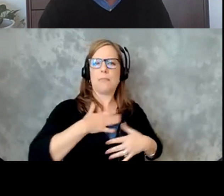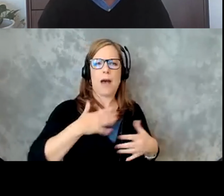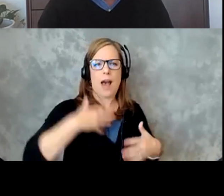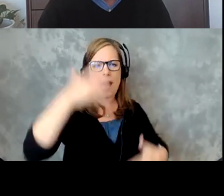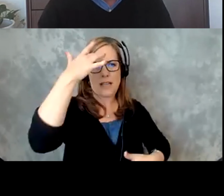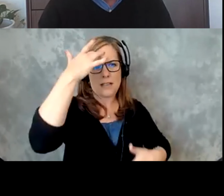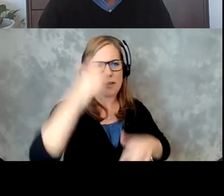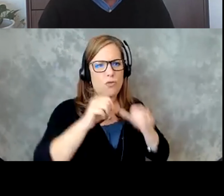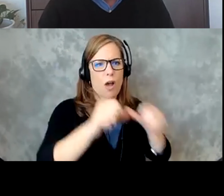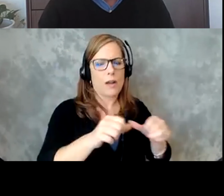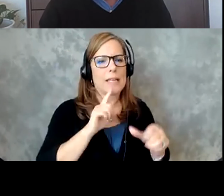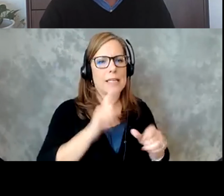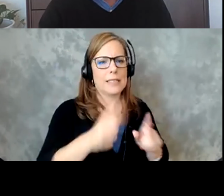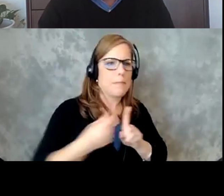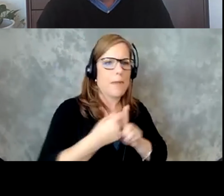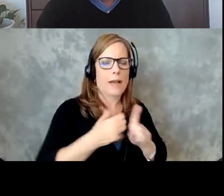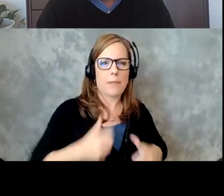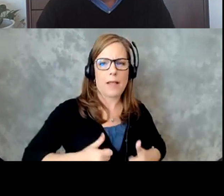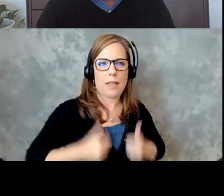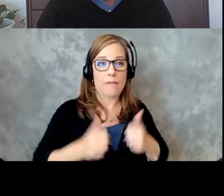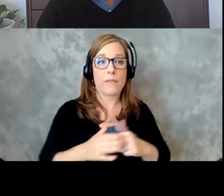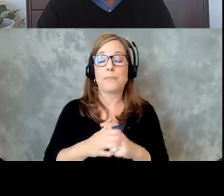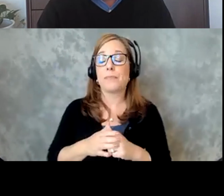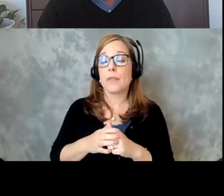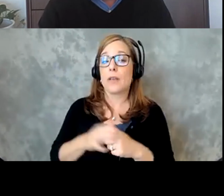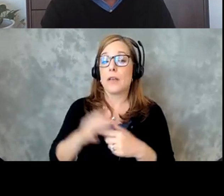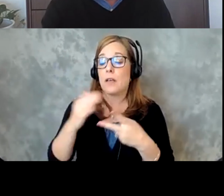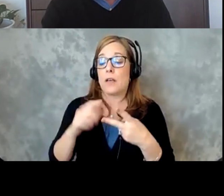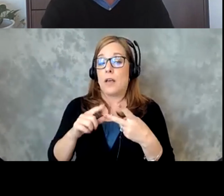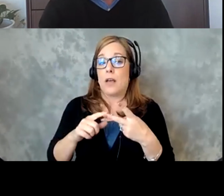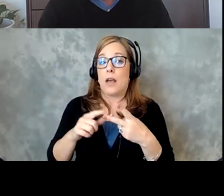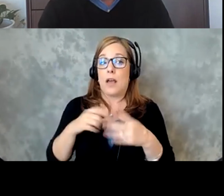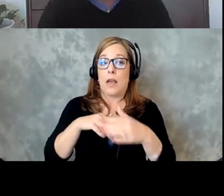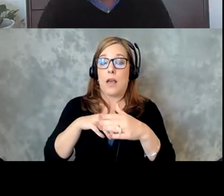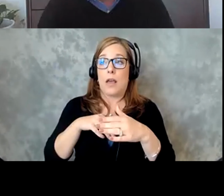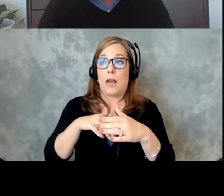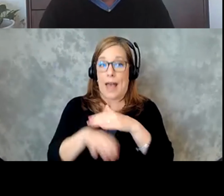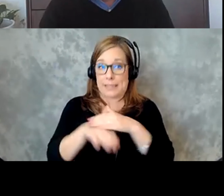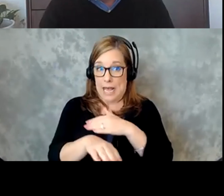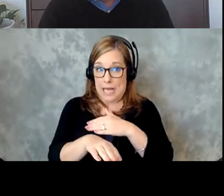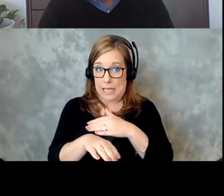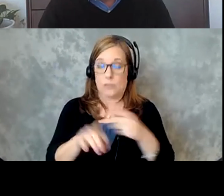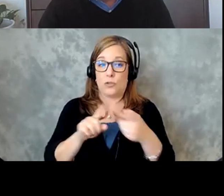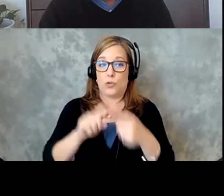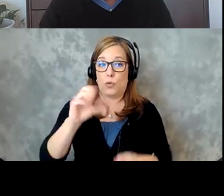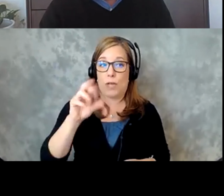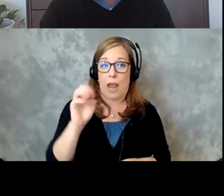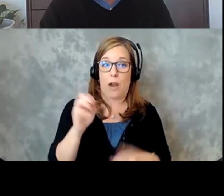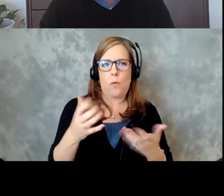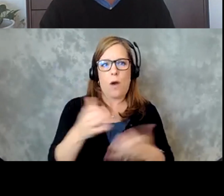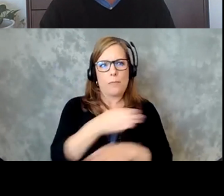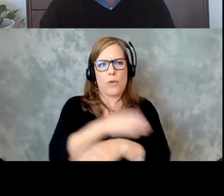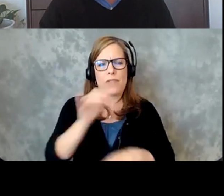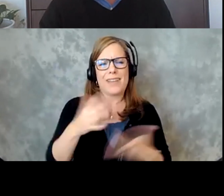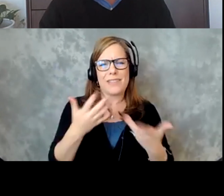Improved access to care was almost immediate. It's unfortunate to say, but many of